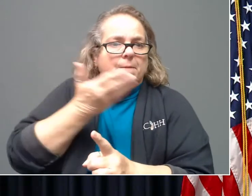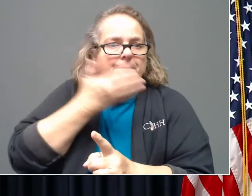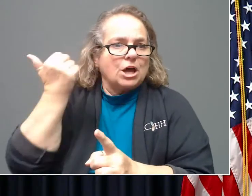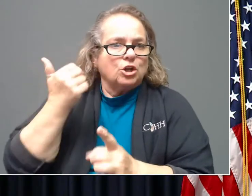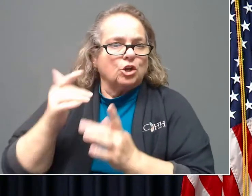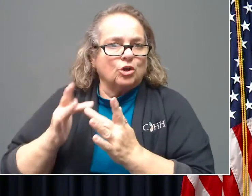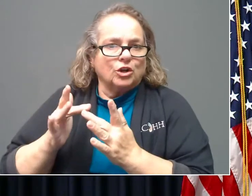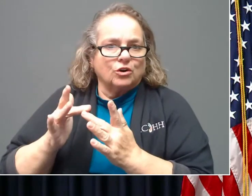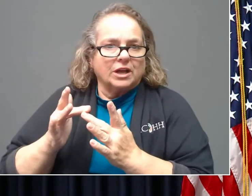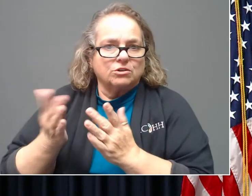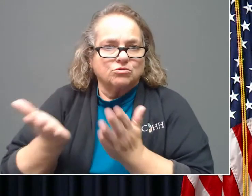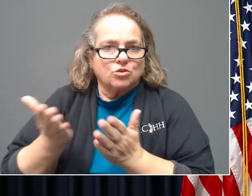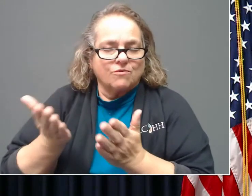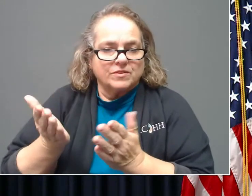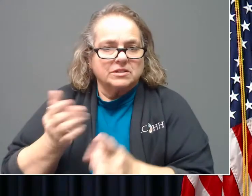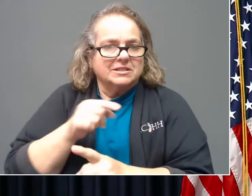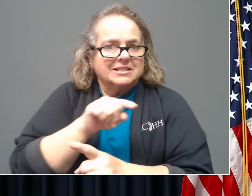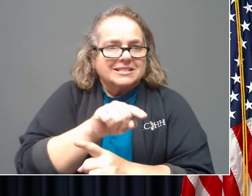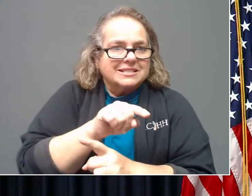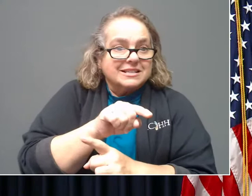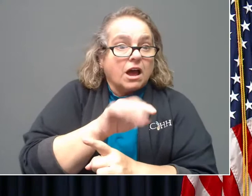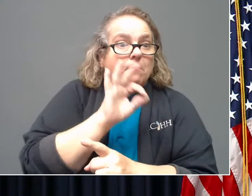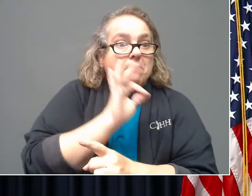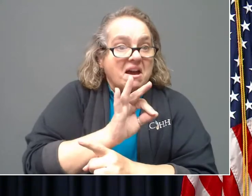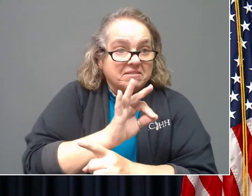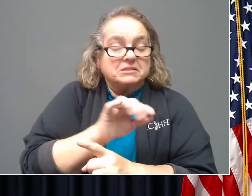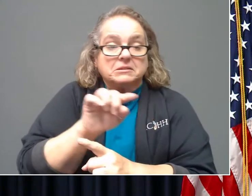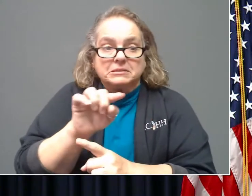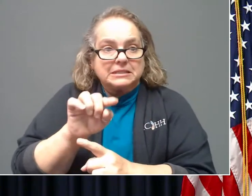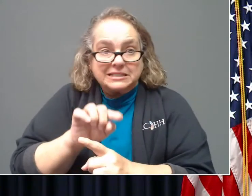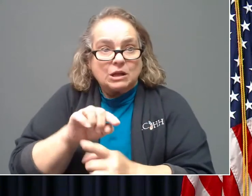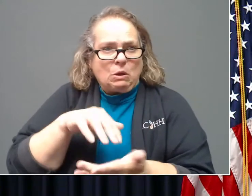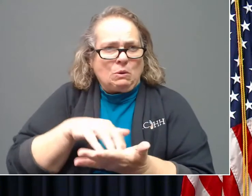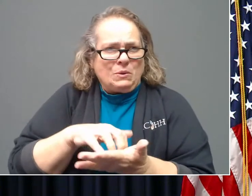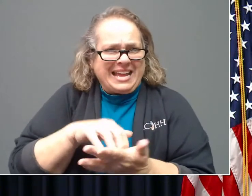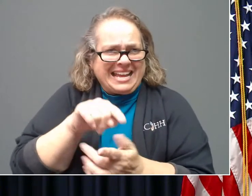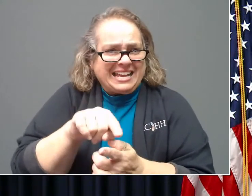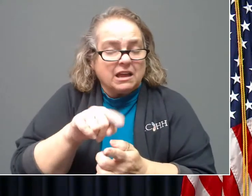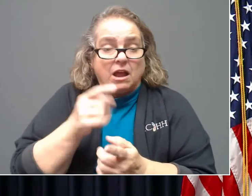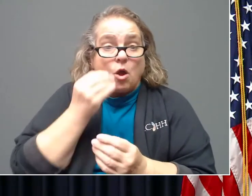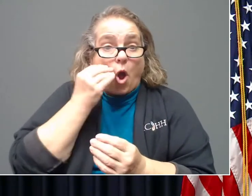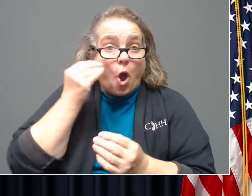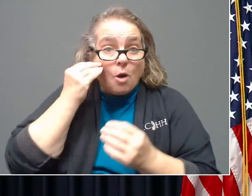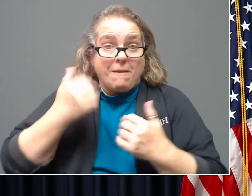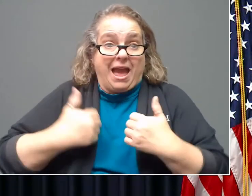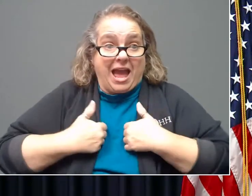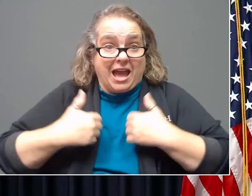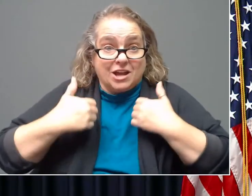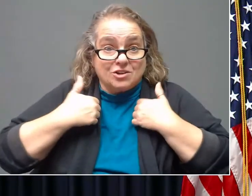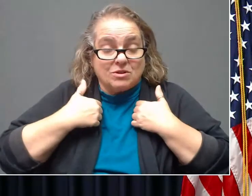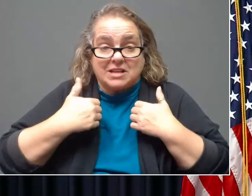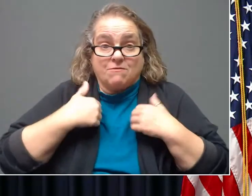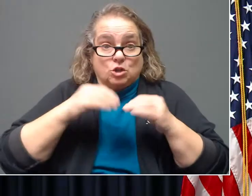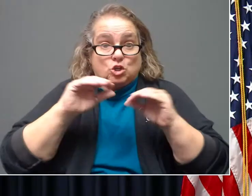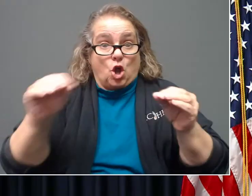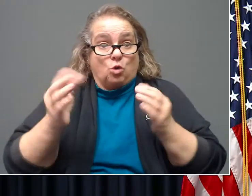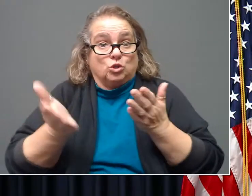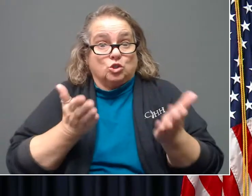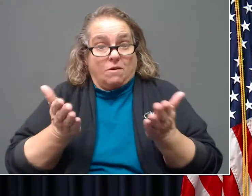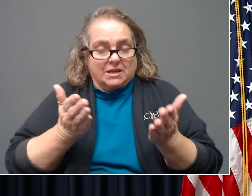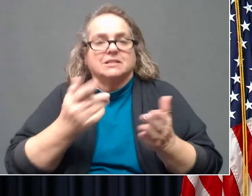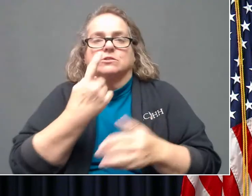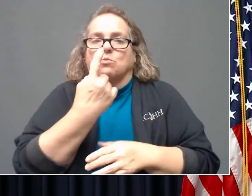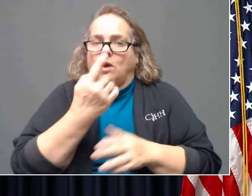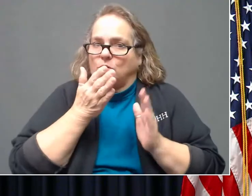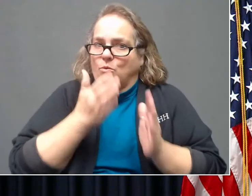access. And so by entering especially homes and addresses that don't have any service is going to be one way as we